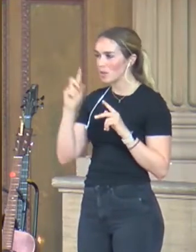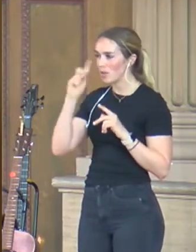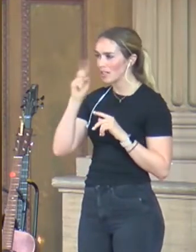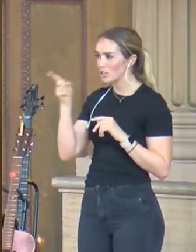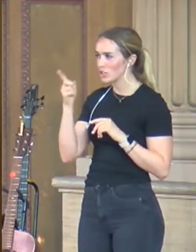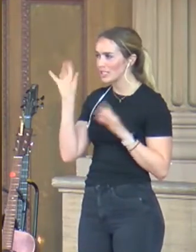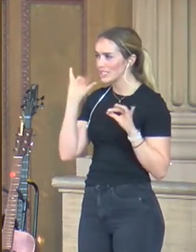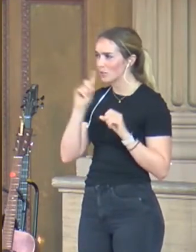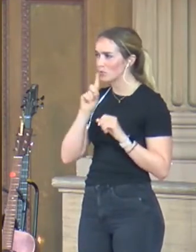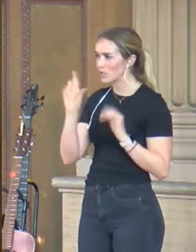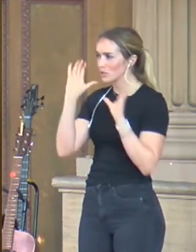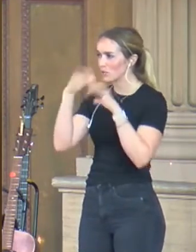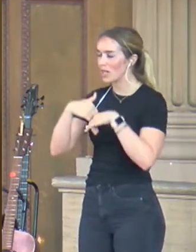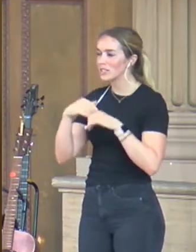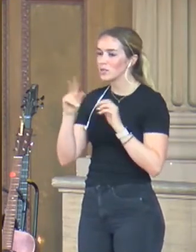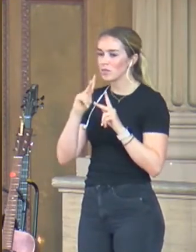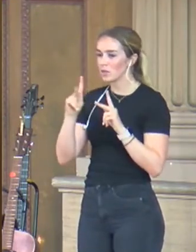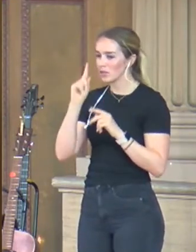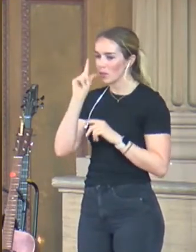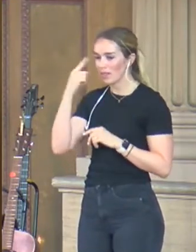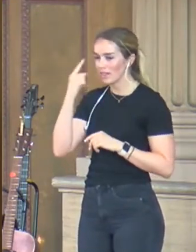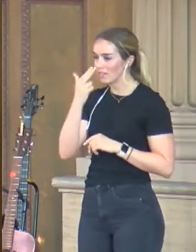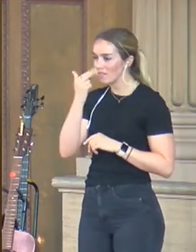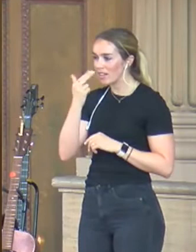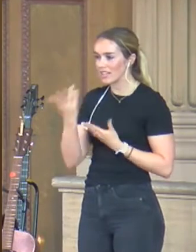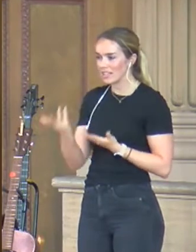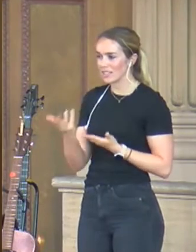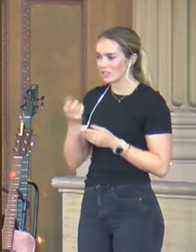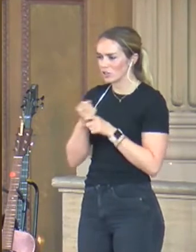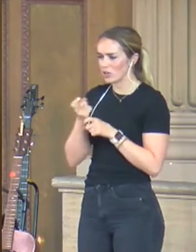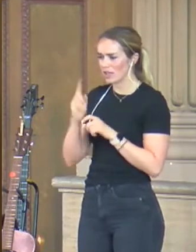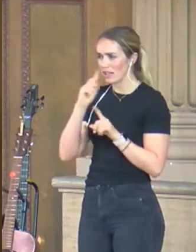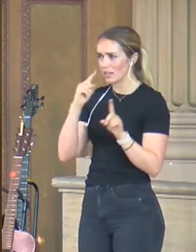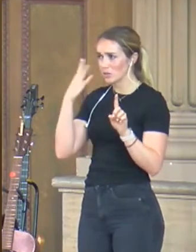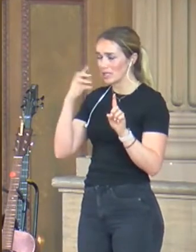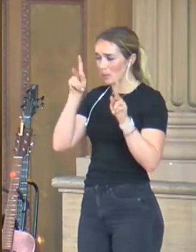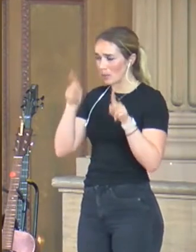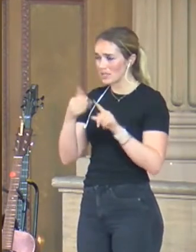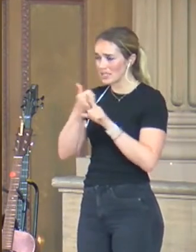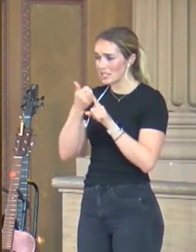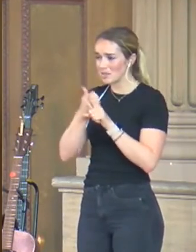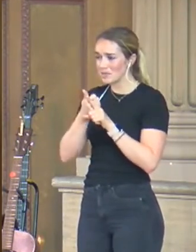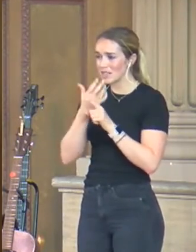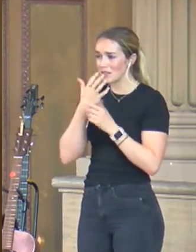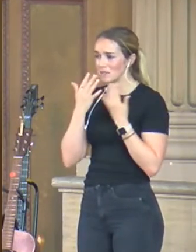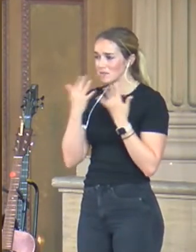So nobody gets it and without that piece of information, that's not a funny joke, it's just crazy person on a microphone and so